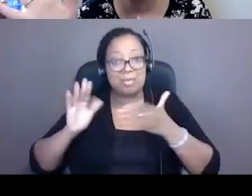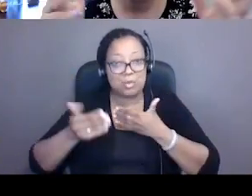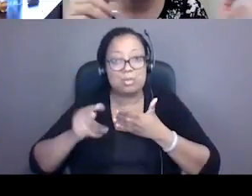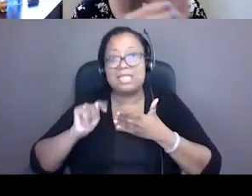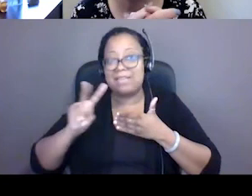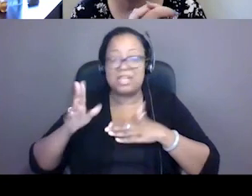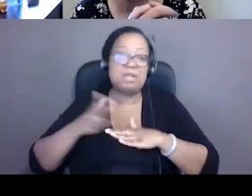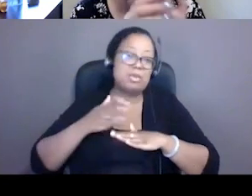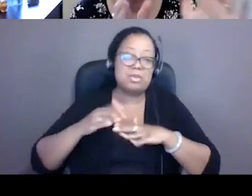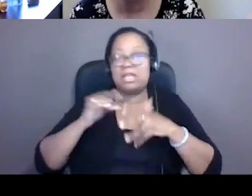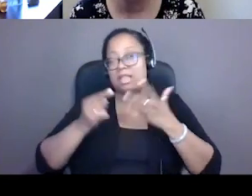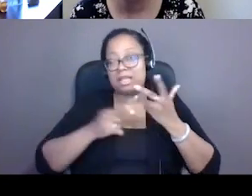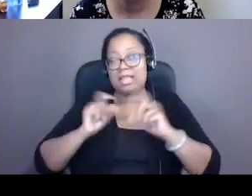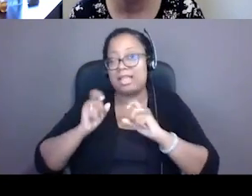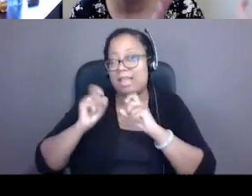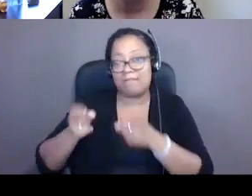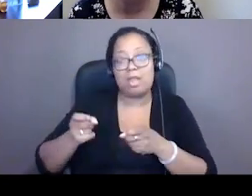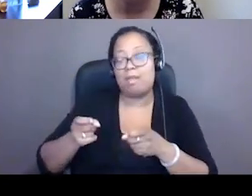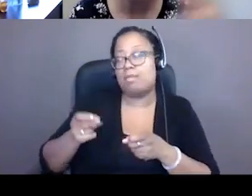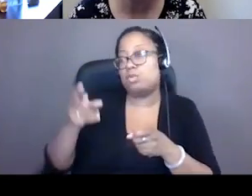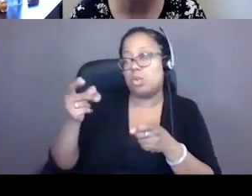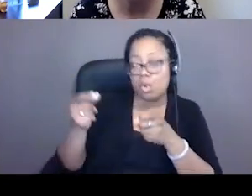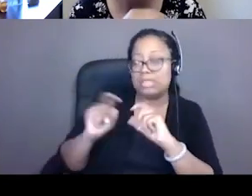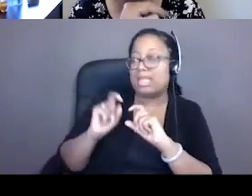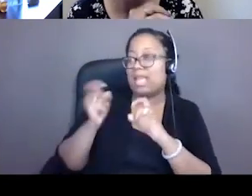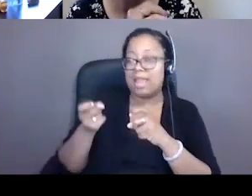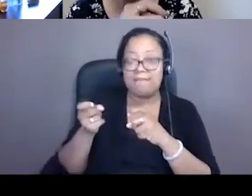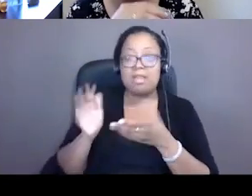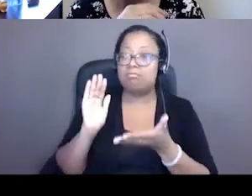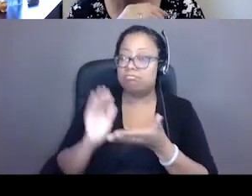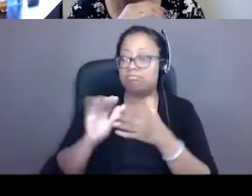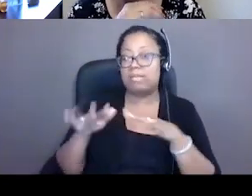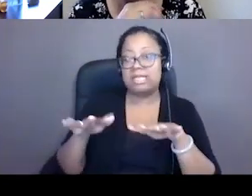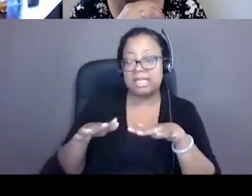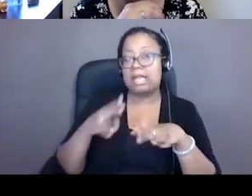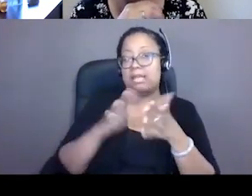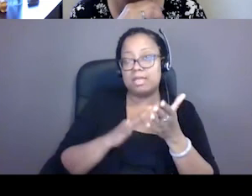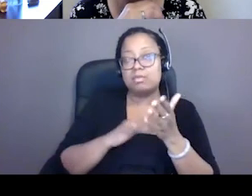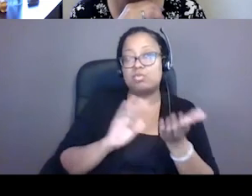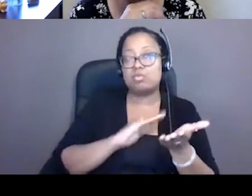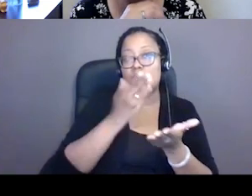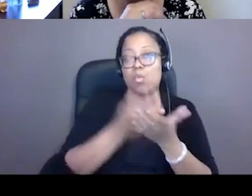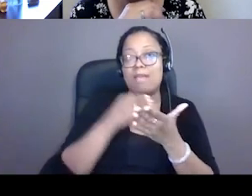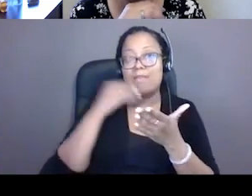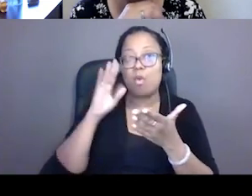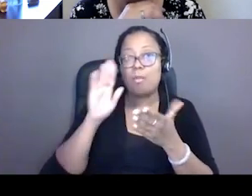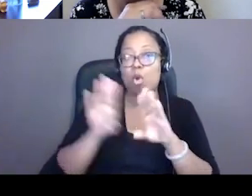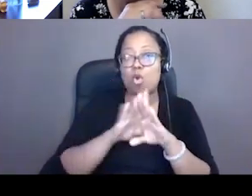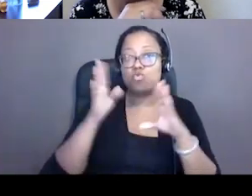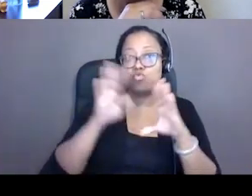TV and music and all the stuff and gave him an anti-anxiolytic and all this stuff. But when she came home, her door